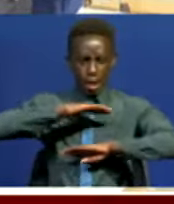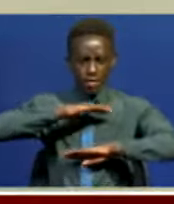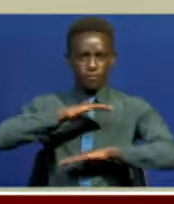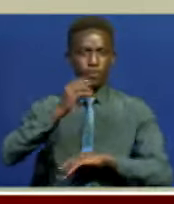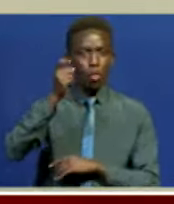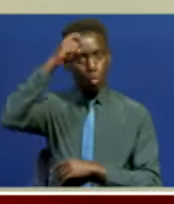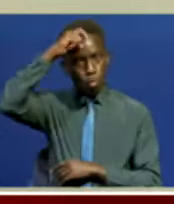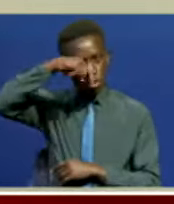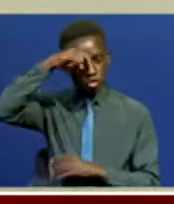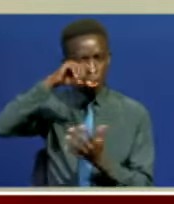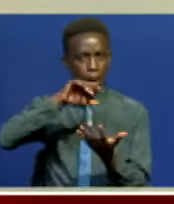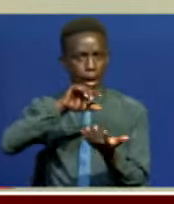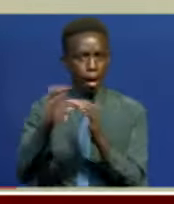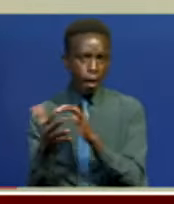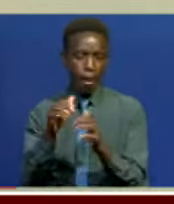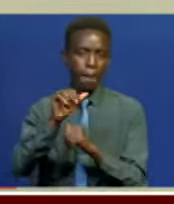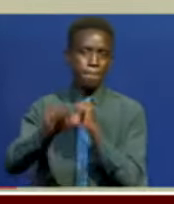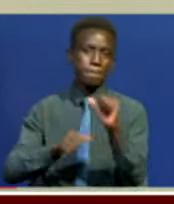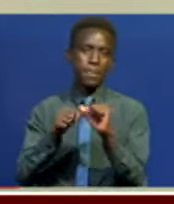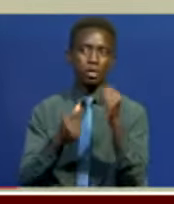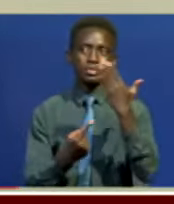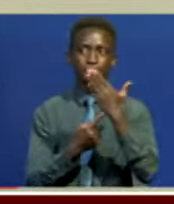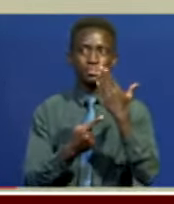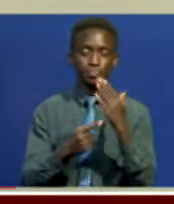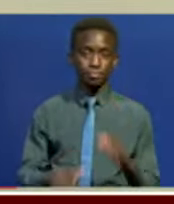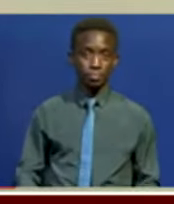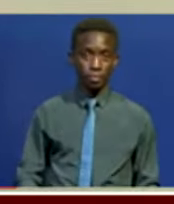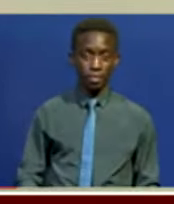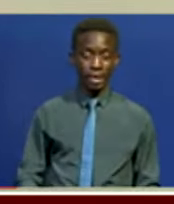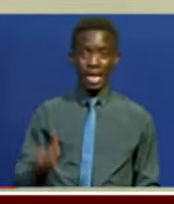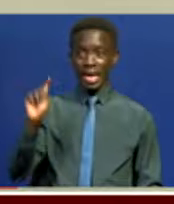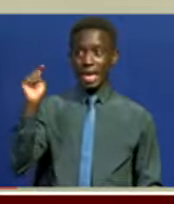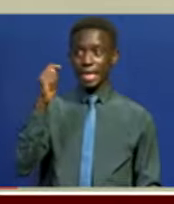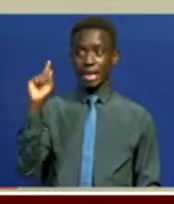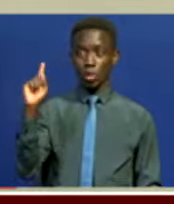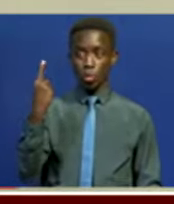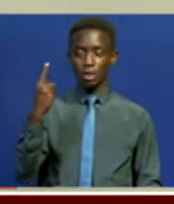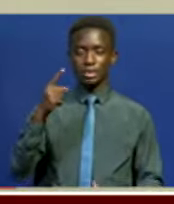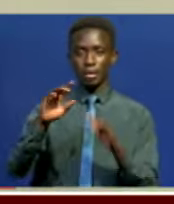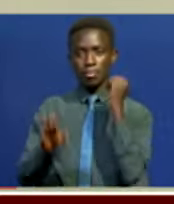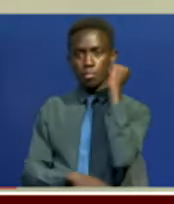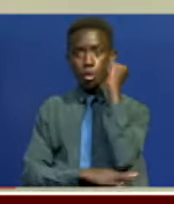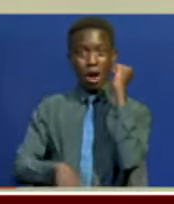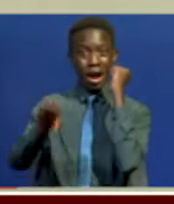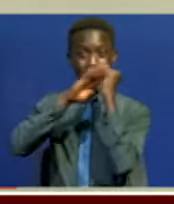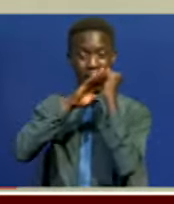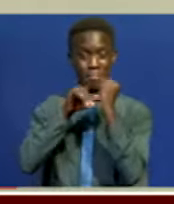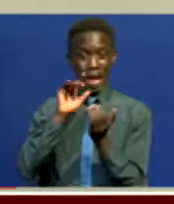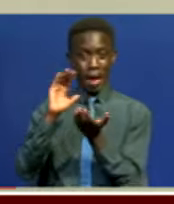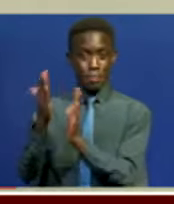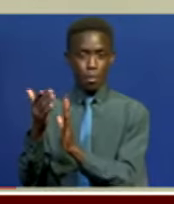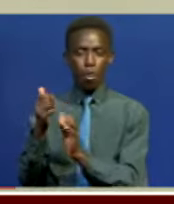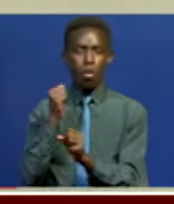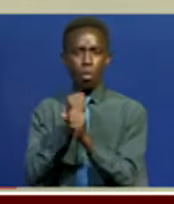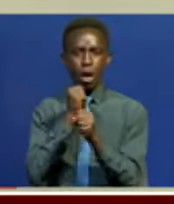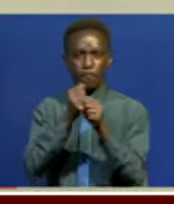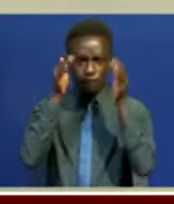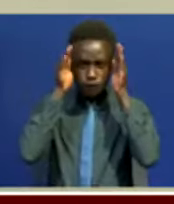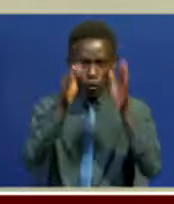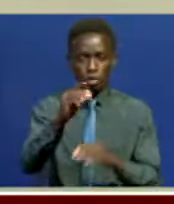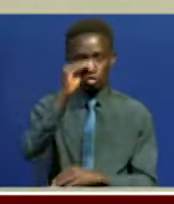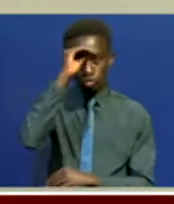teknolojia. The Kenya Kwanza bottom up approach is focusing on these students in terms of us ensuring that we